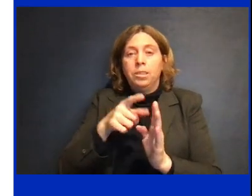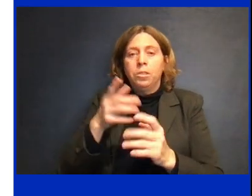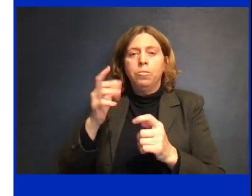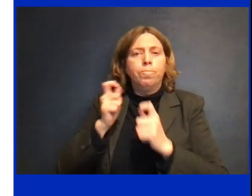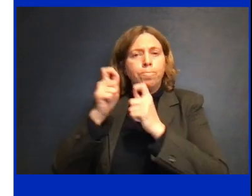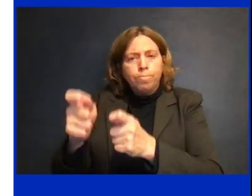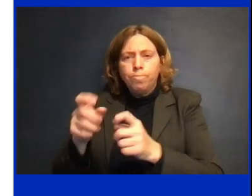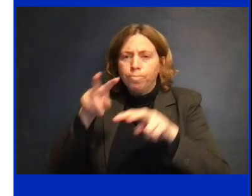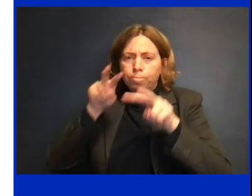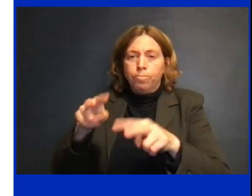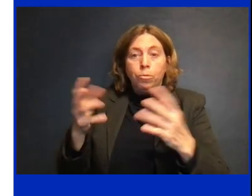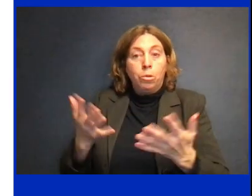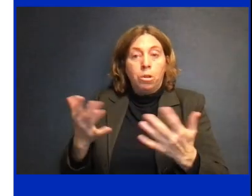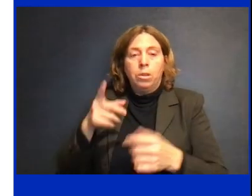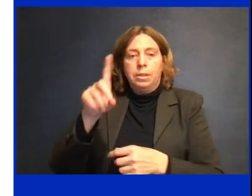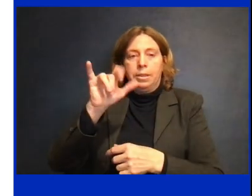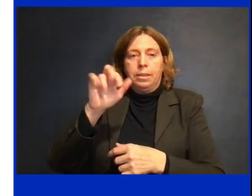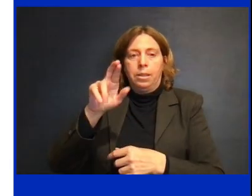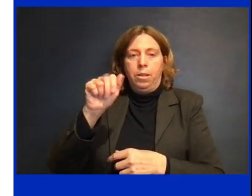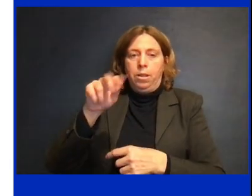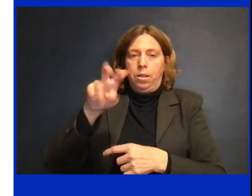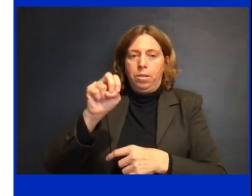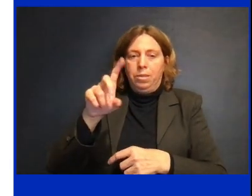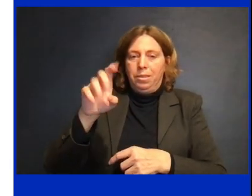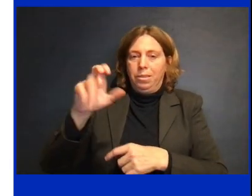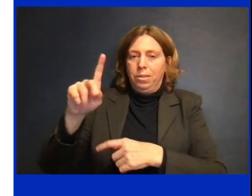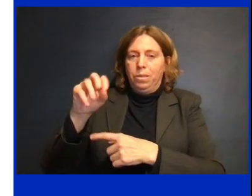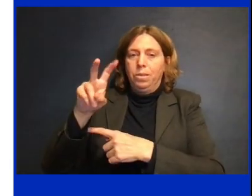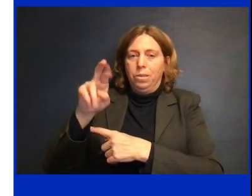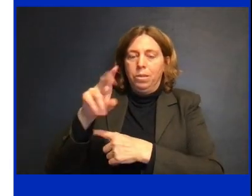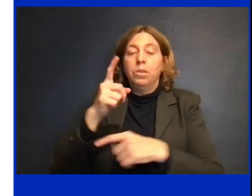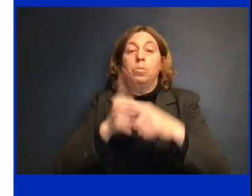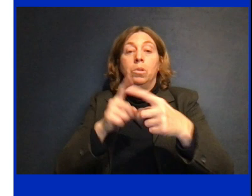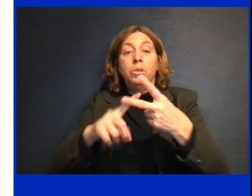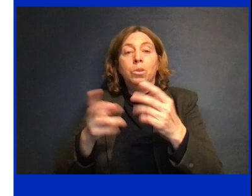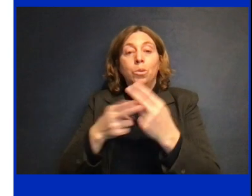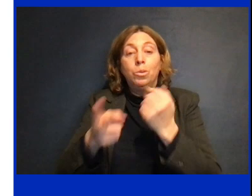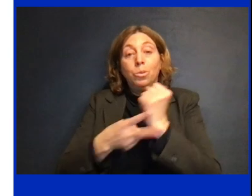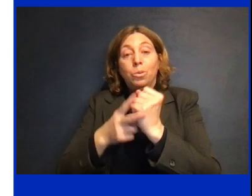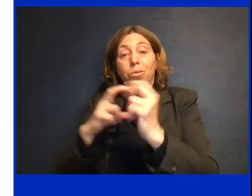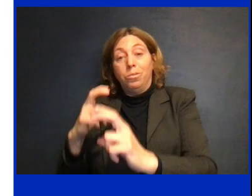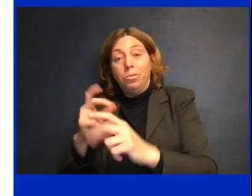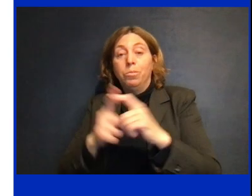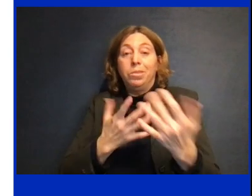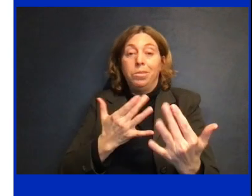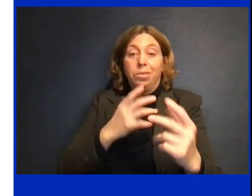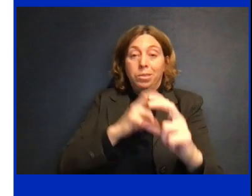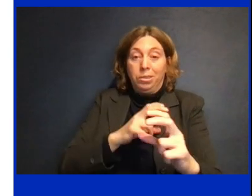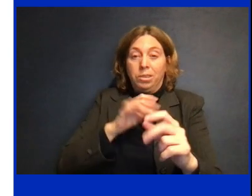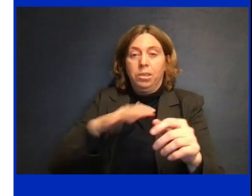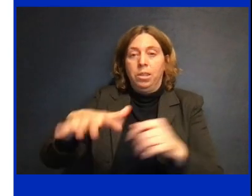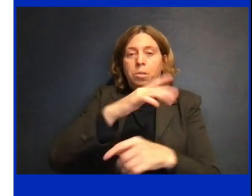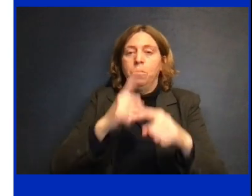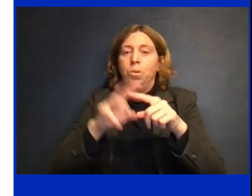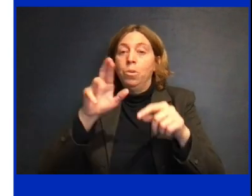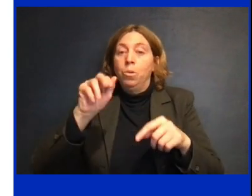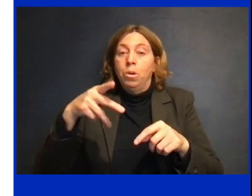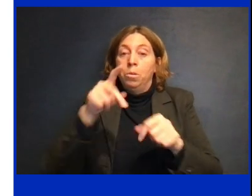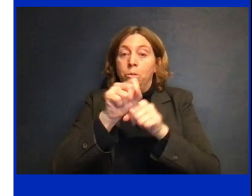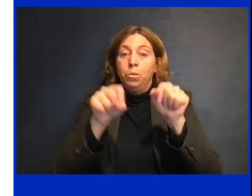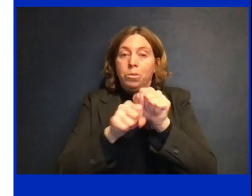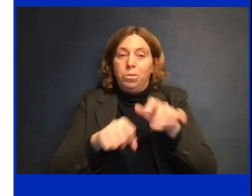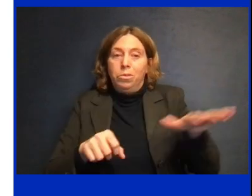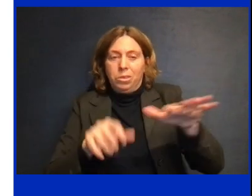timeframe will be dedicated to constructing the Dyer Avenue deckovers, storage and staging facility, and the ramp structure.